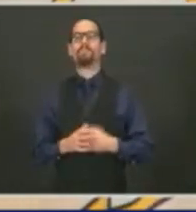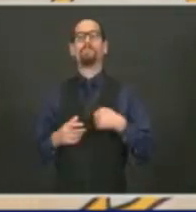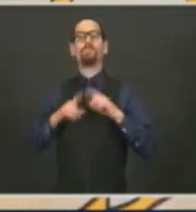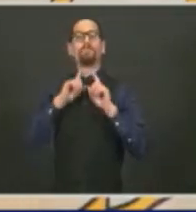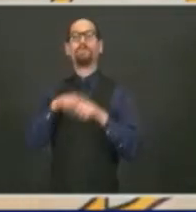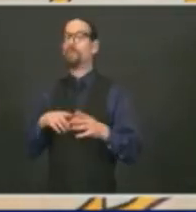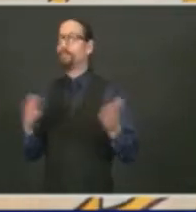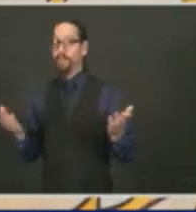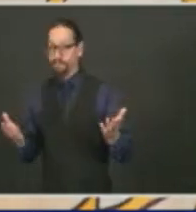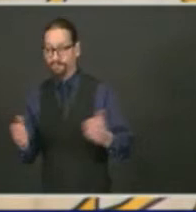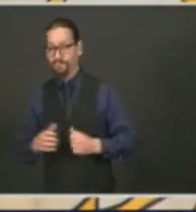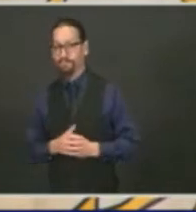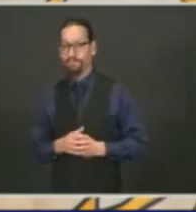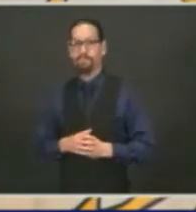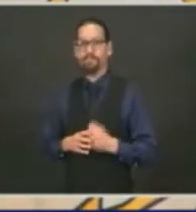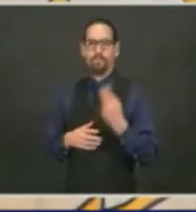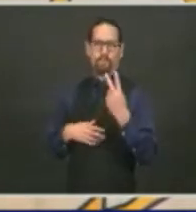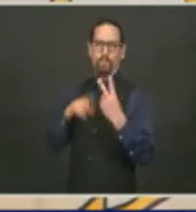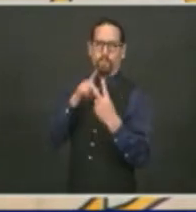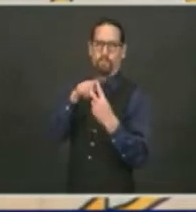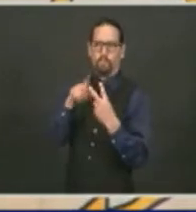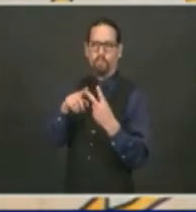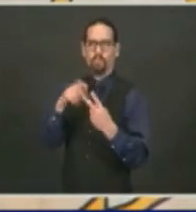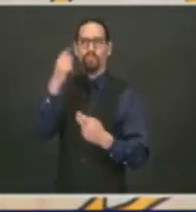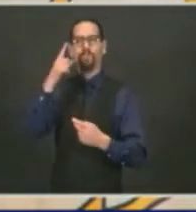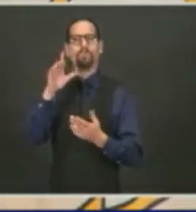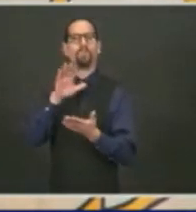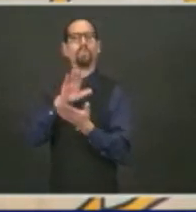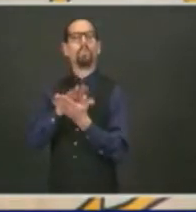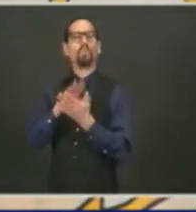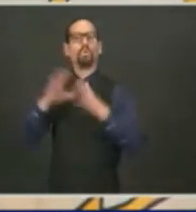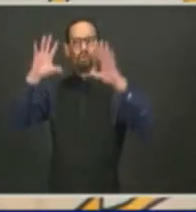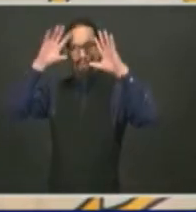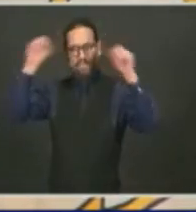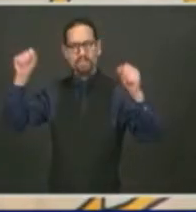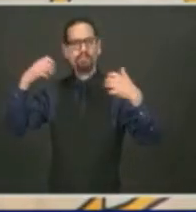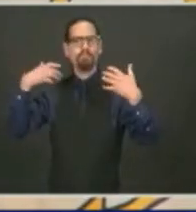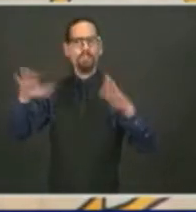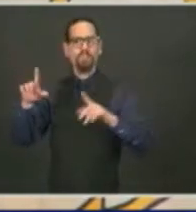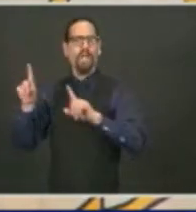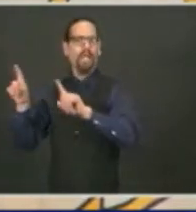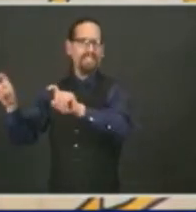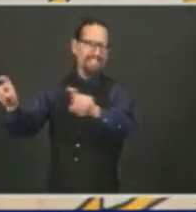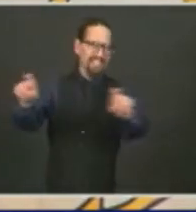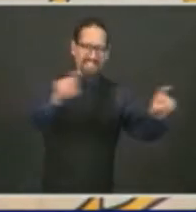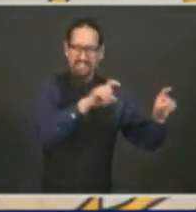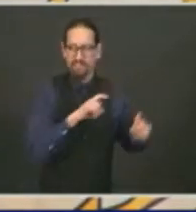to the superintendents and we asked them, which do you want to do? One way is